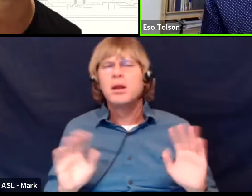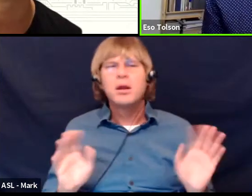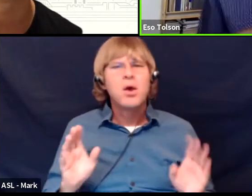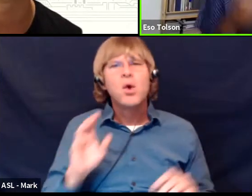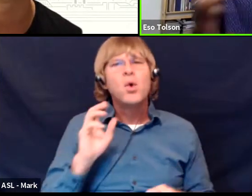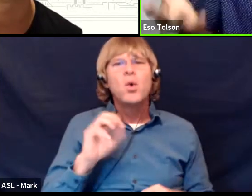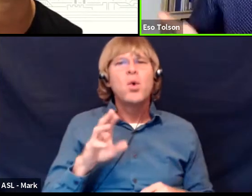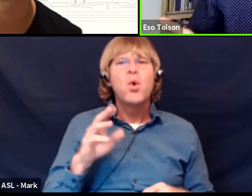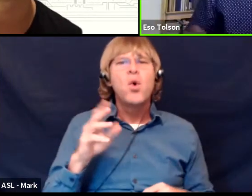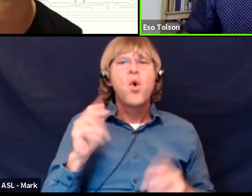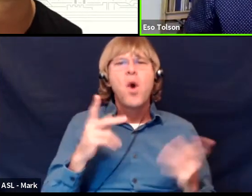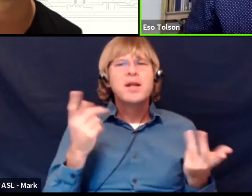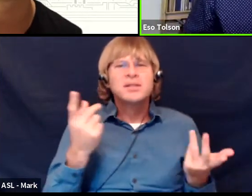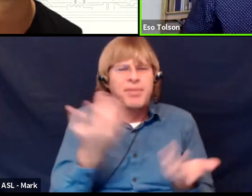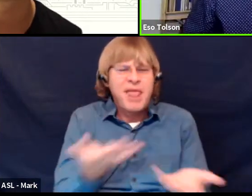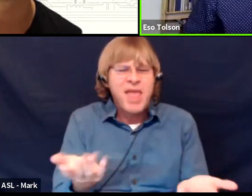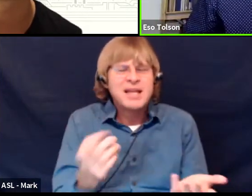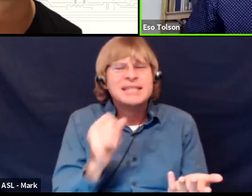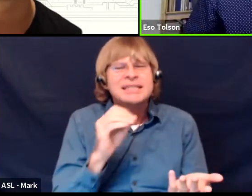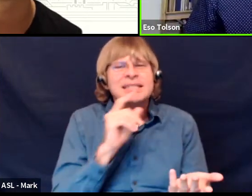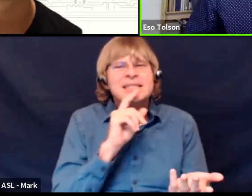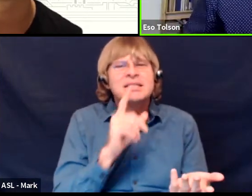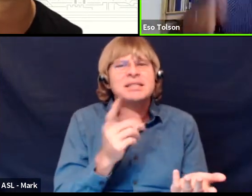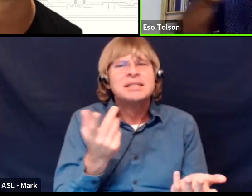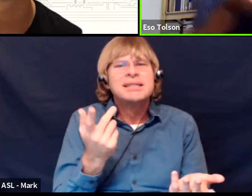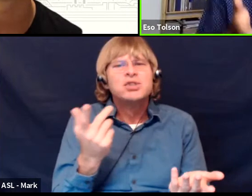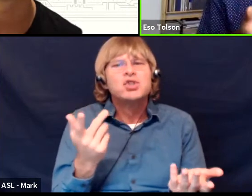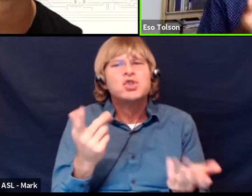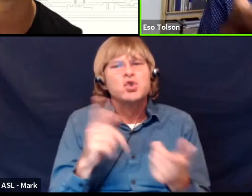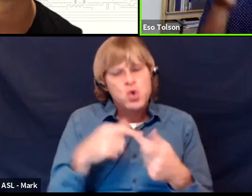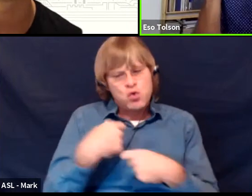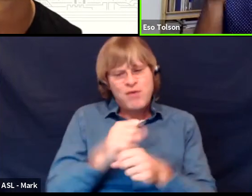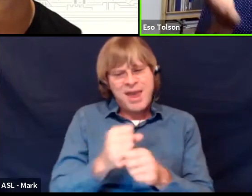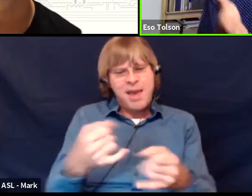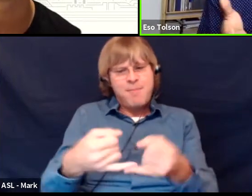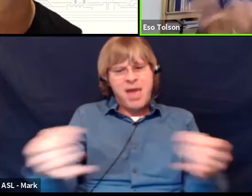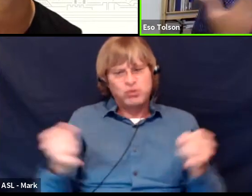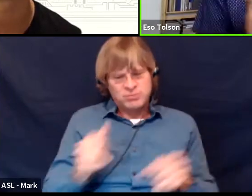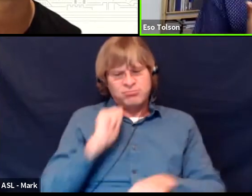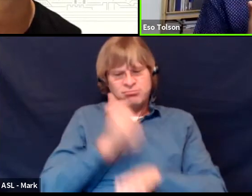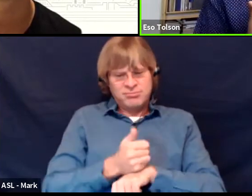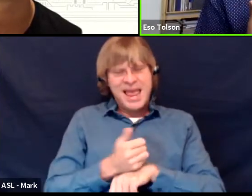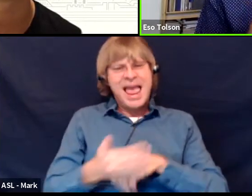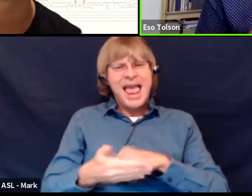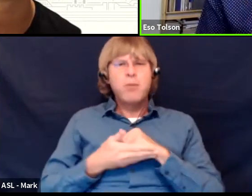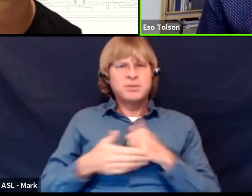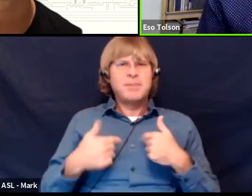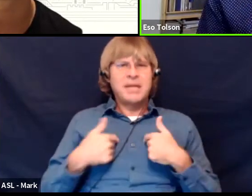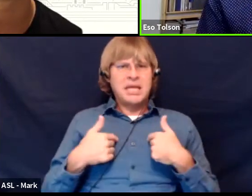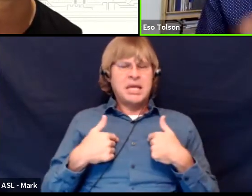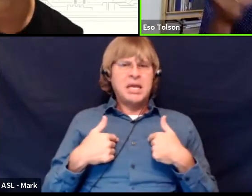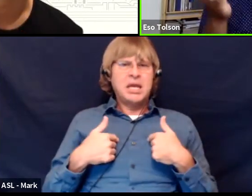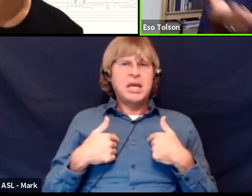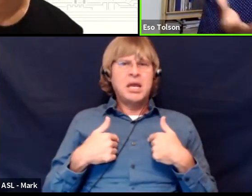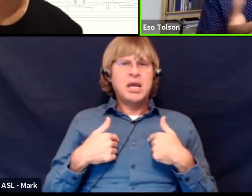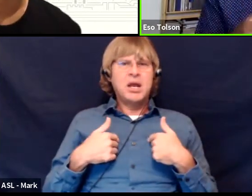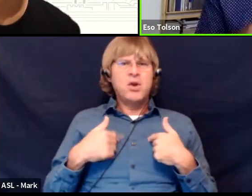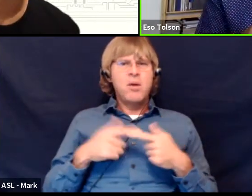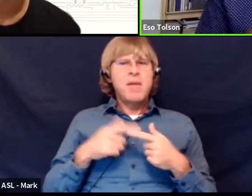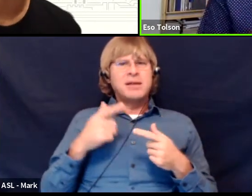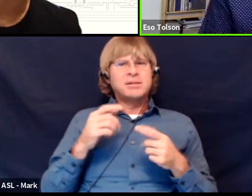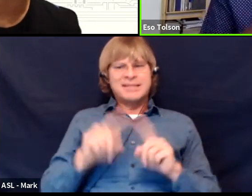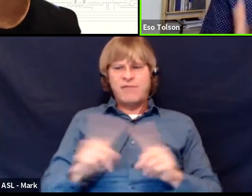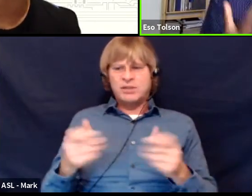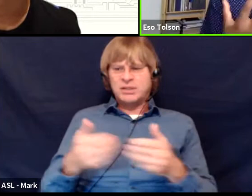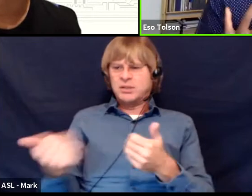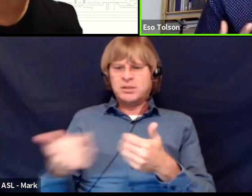or, or things like that. Creating those boundaries really it's helped me make those distinctions.